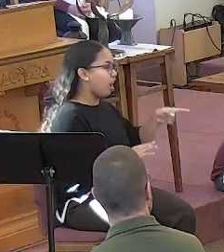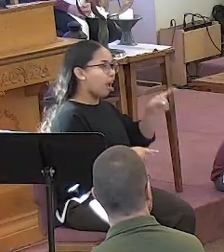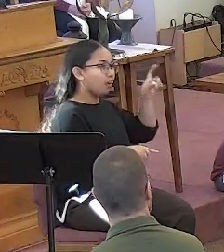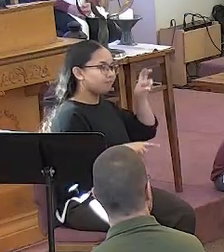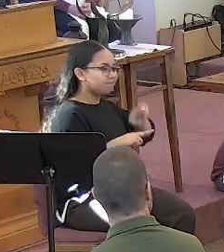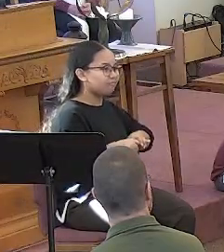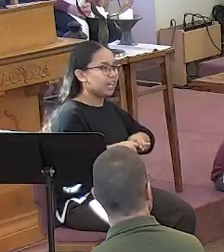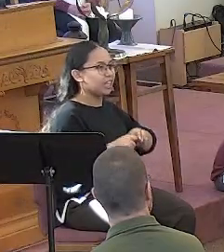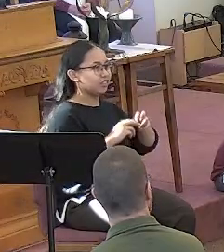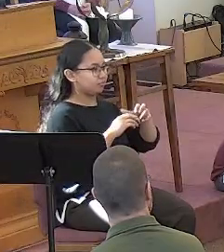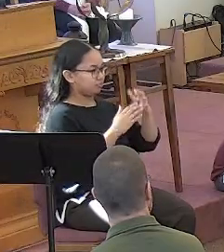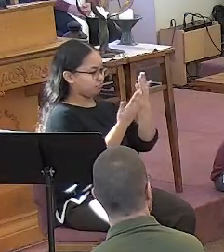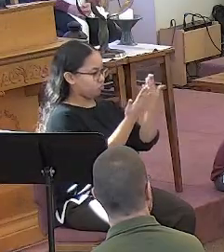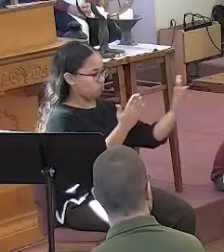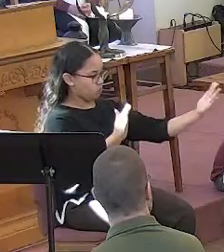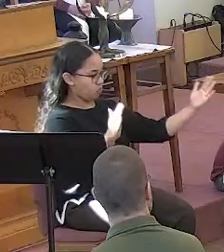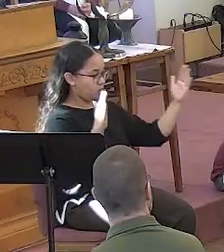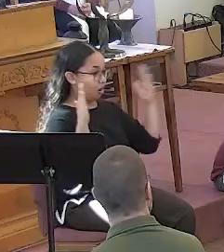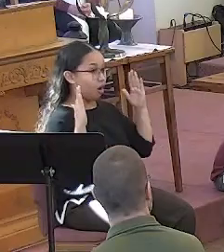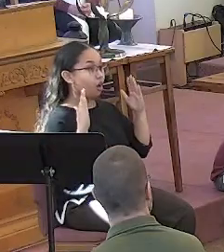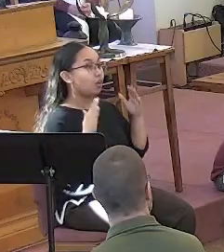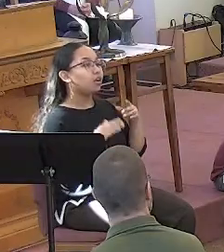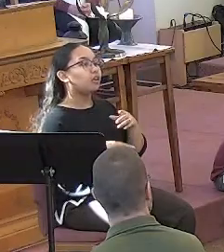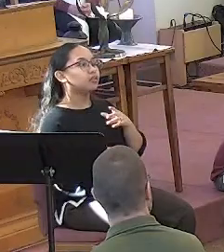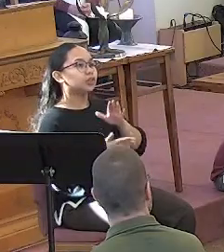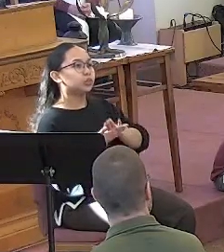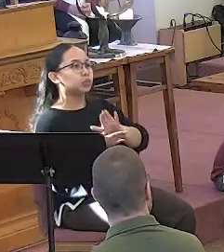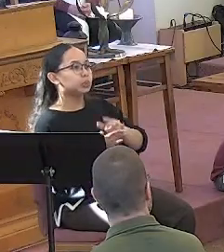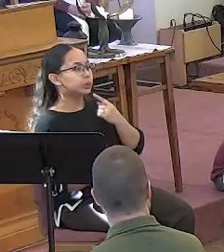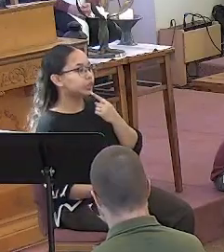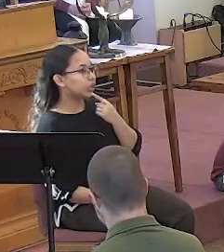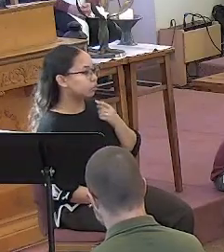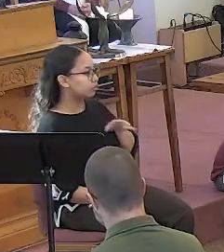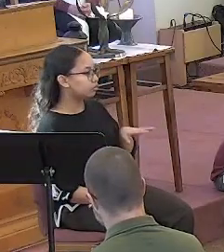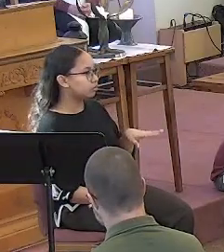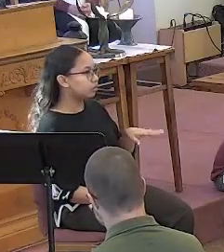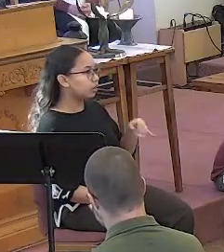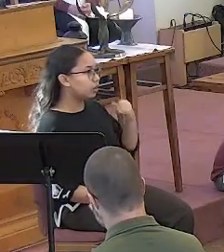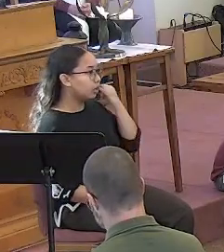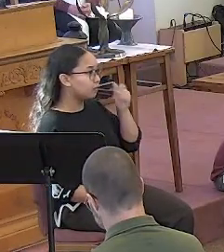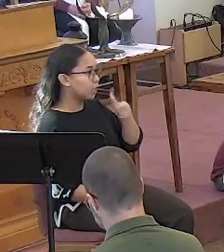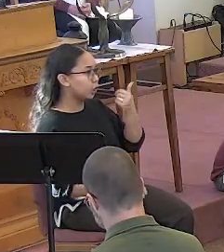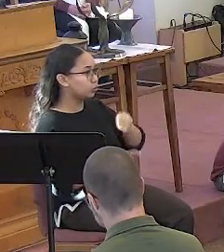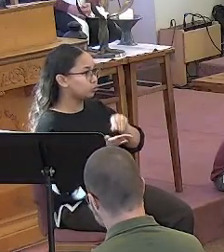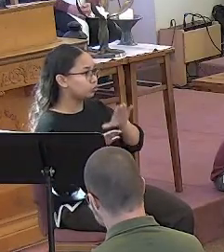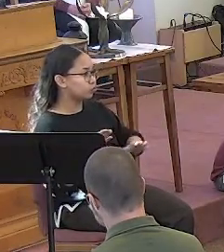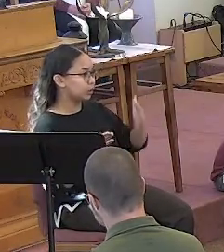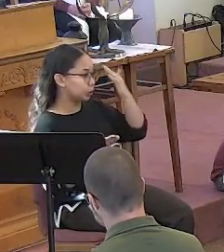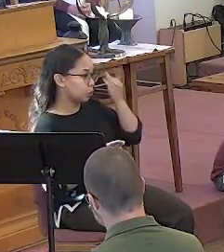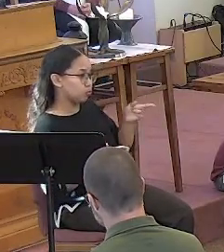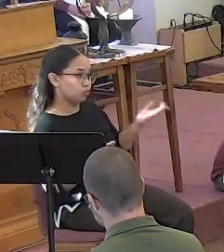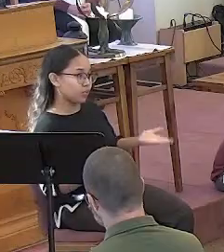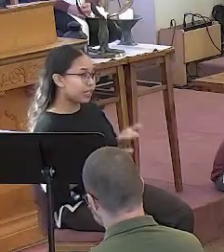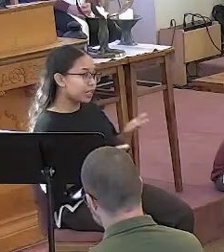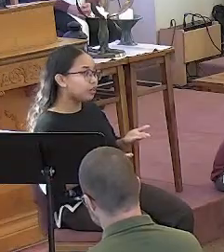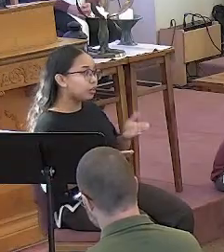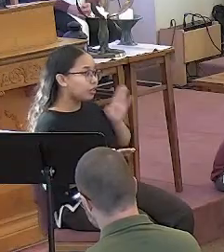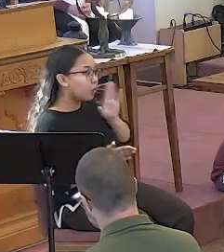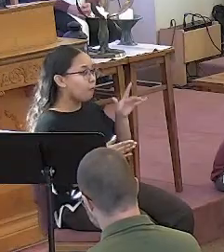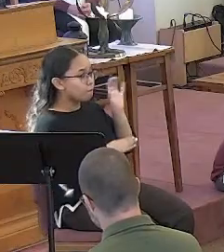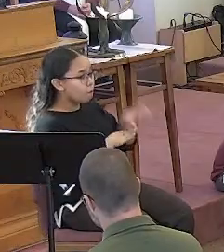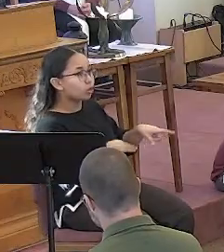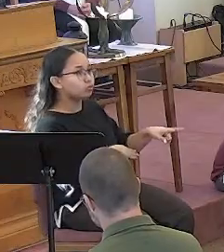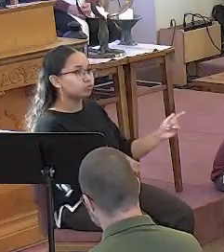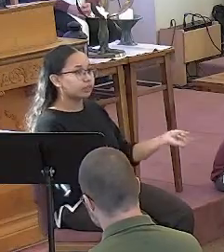her. "If the other students know you're here," her teacher warned, "they'll make you go." Over and